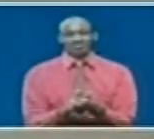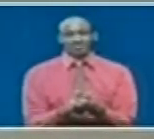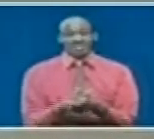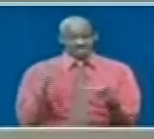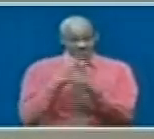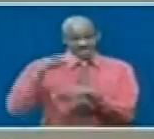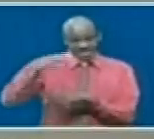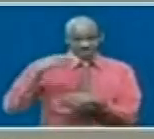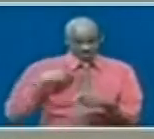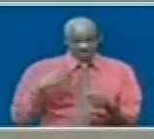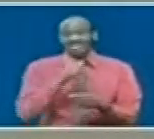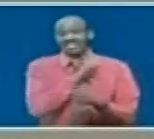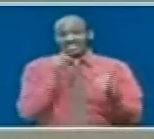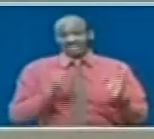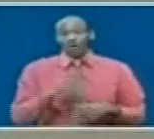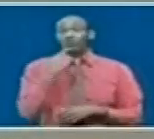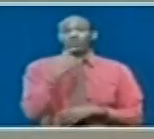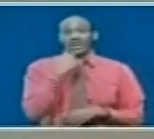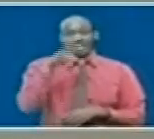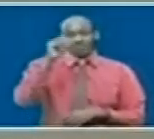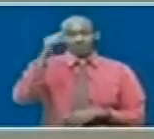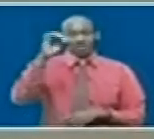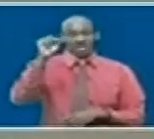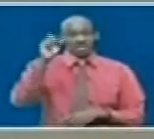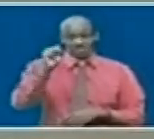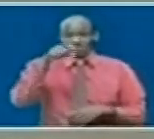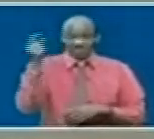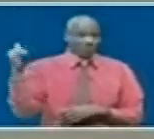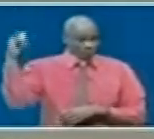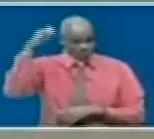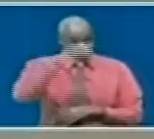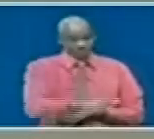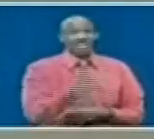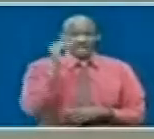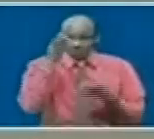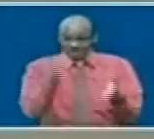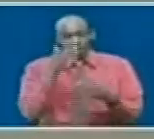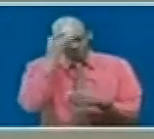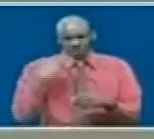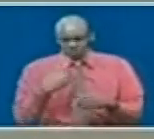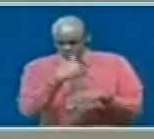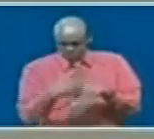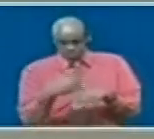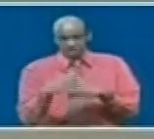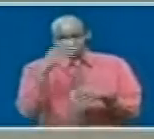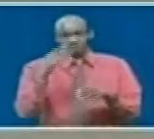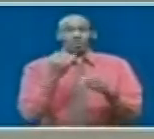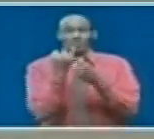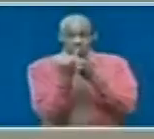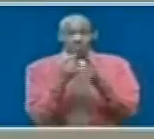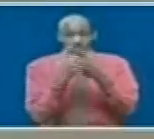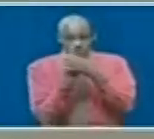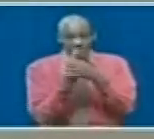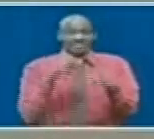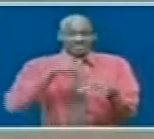Kwingineko, Seneta Turkana John Munyes ameletwa katika hospitali moja hapa jijini Nairobi kwa ajili ya kufanyiwa operesheni ya kuondoa risasi nyongani